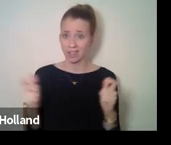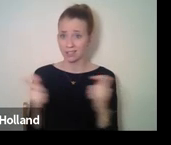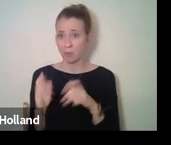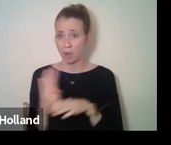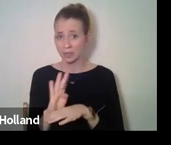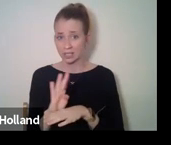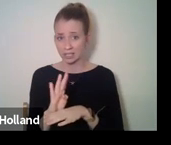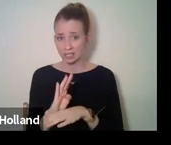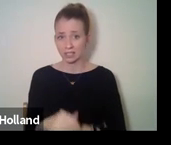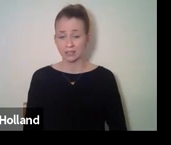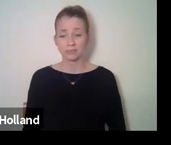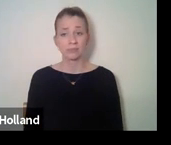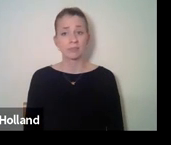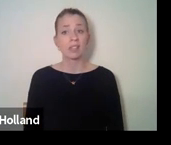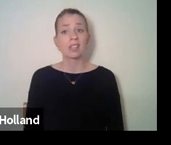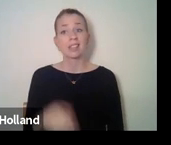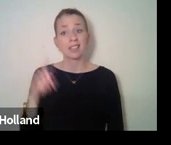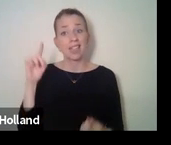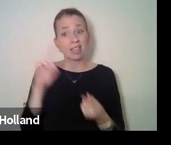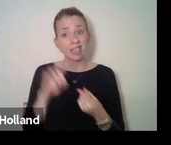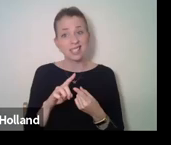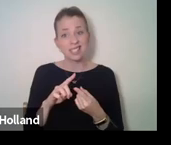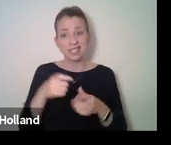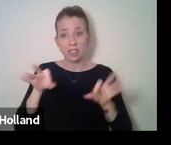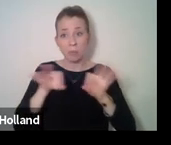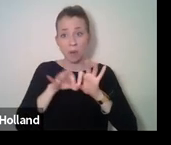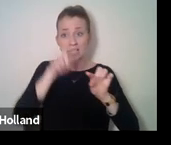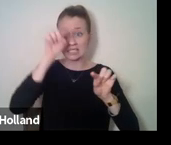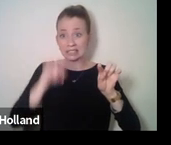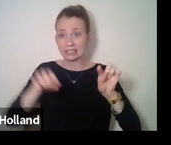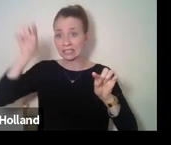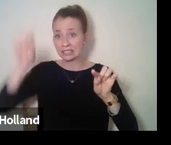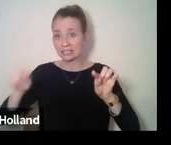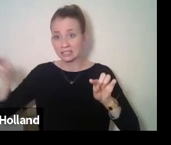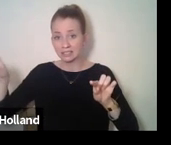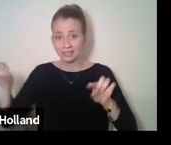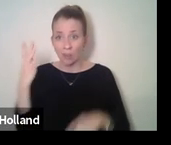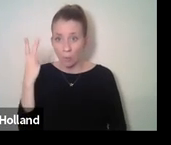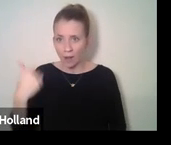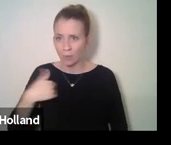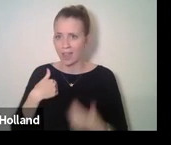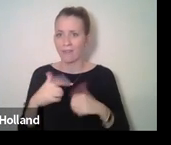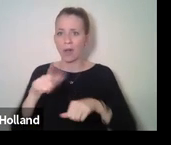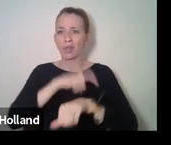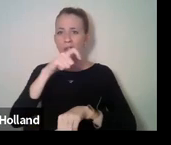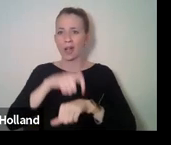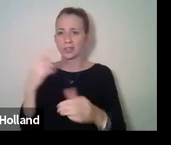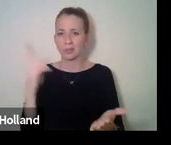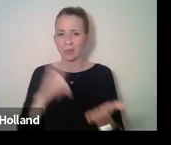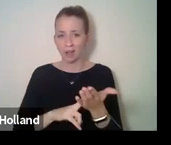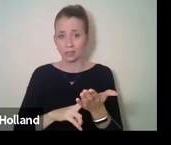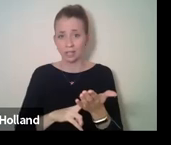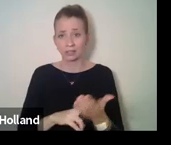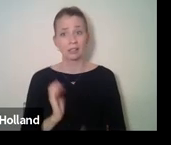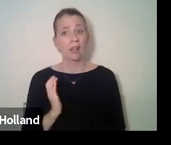reducing the price volatility through seeking a fixed rate in longer-term contracts. We hope this will accelerate the